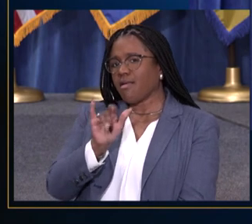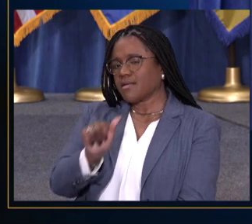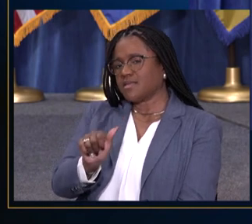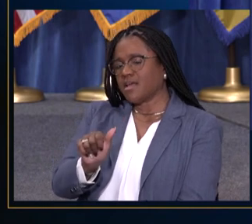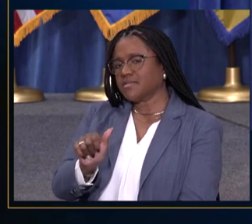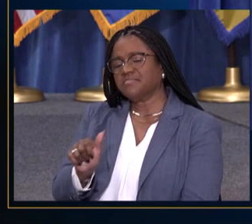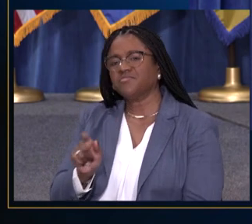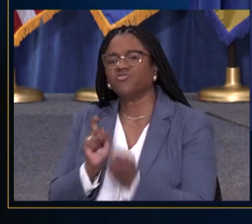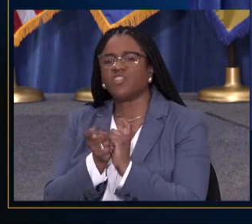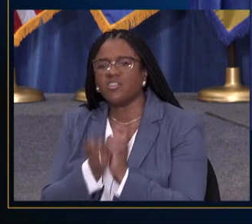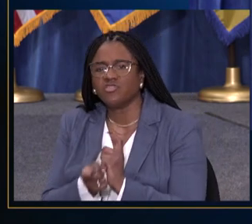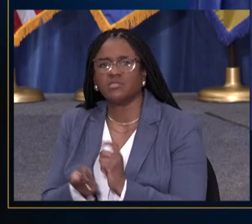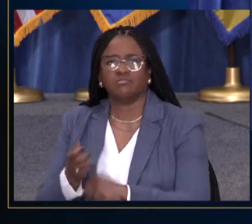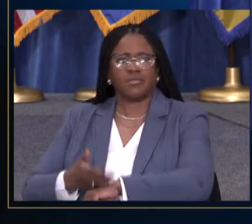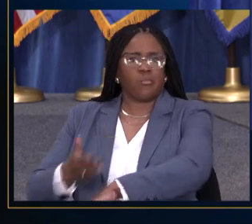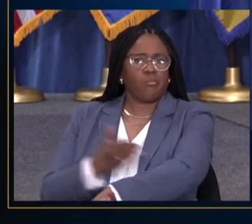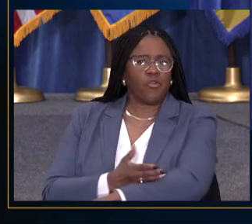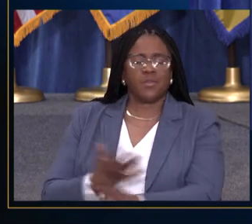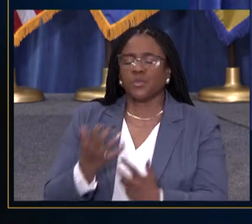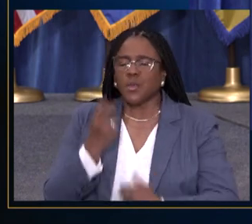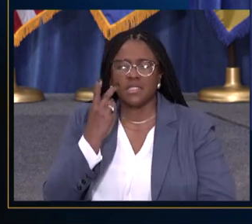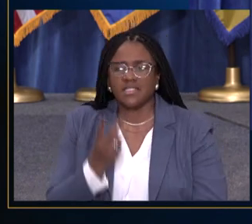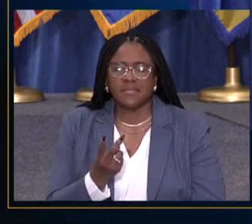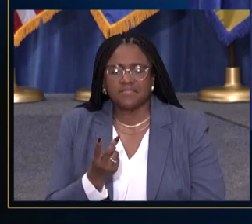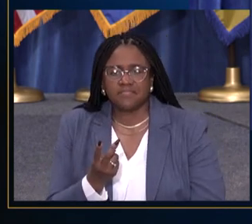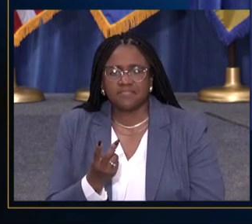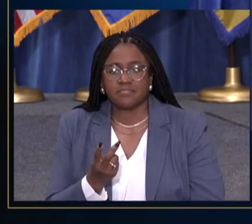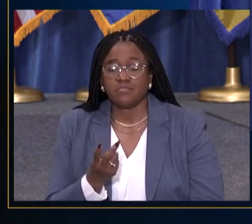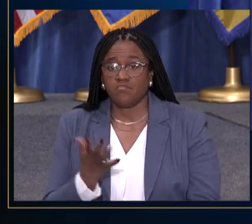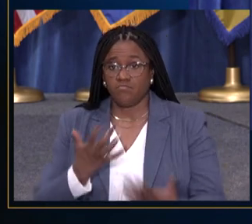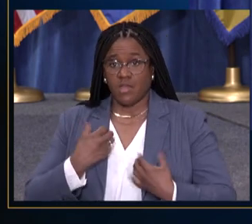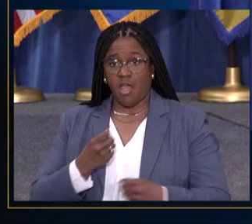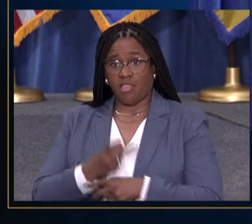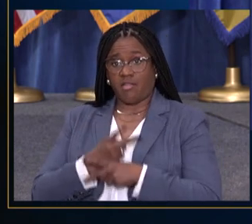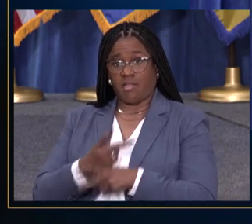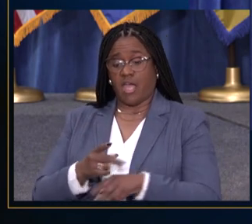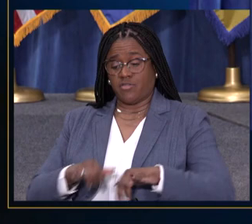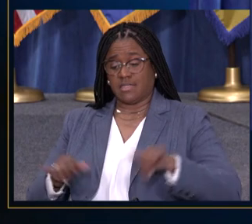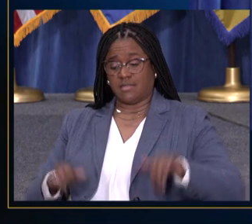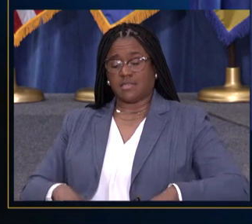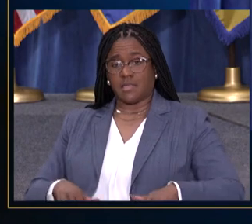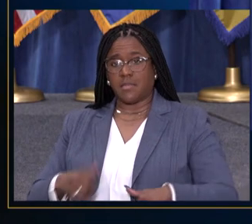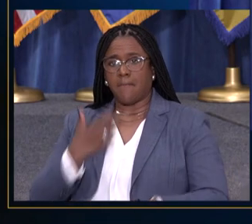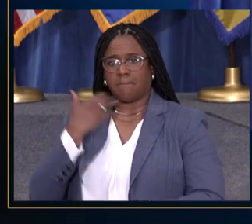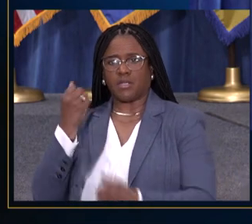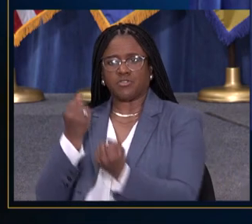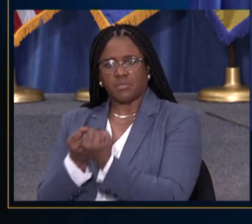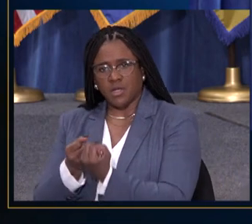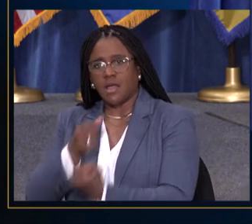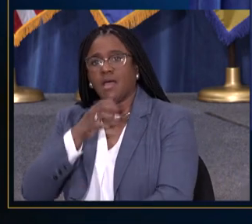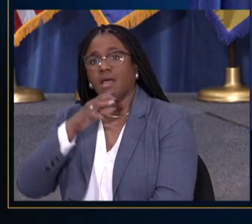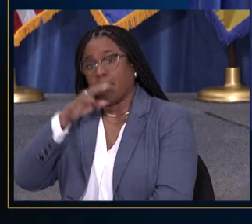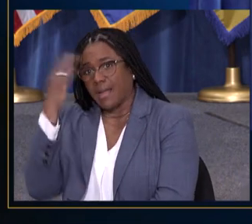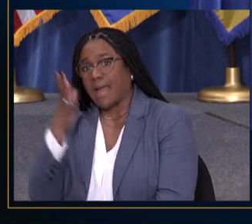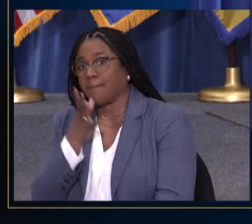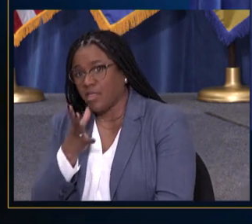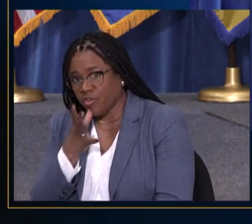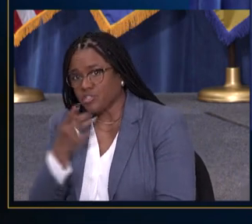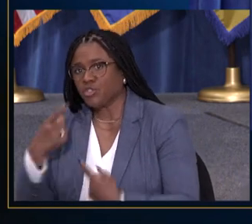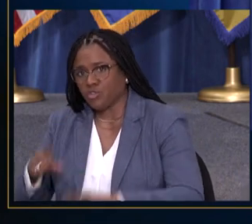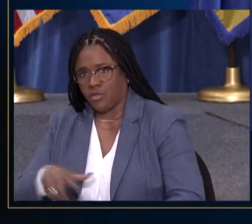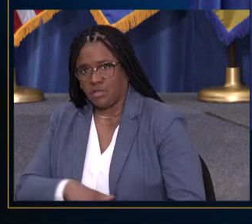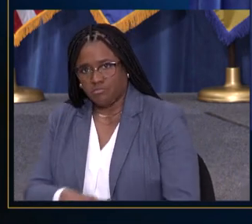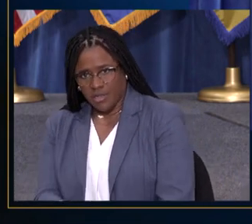changes or improvements would you like to see in the healthcare system to better support Black mothers during